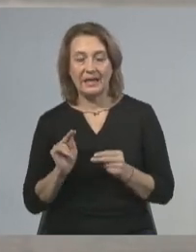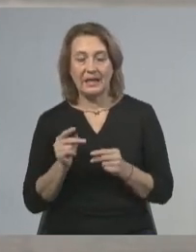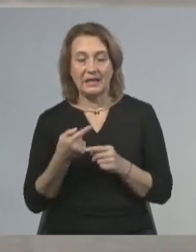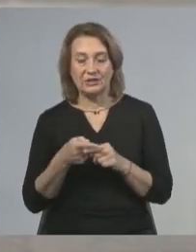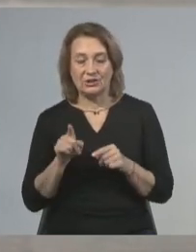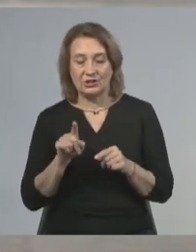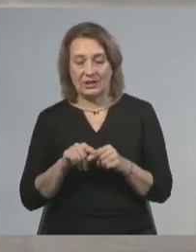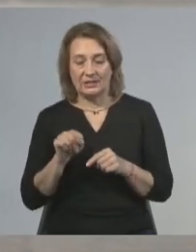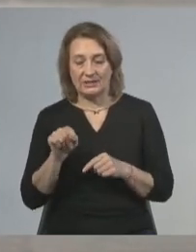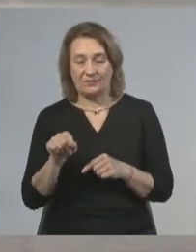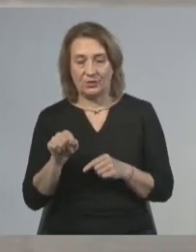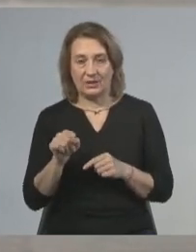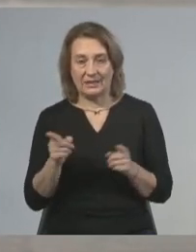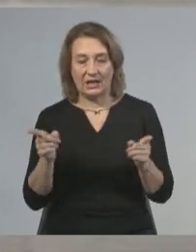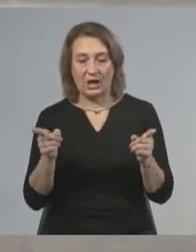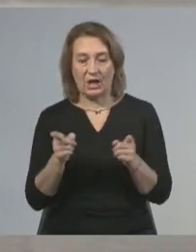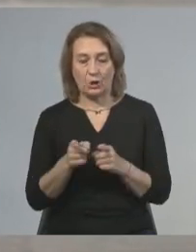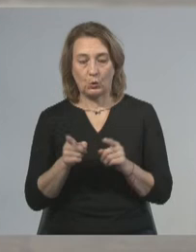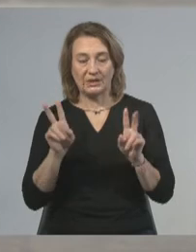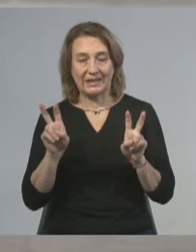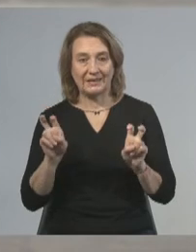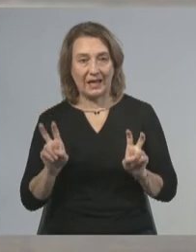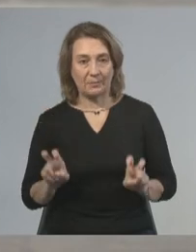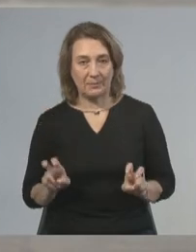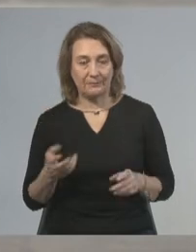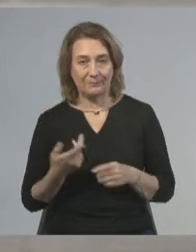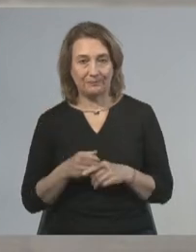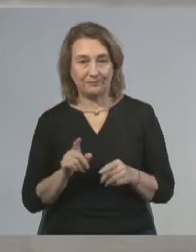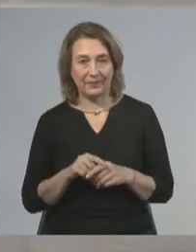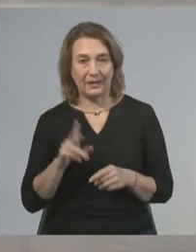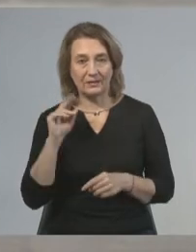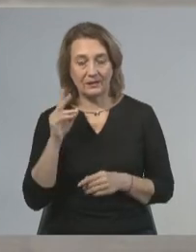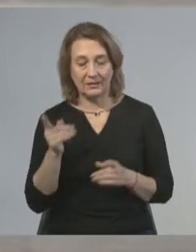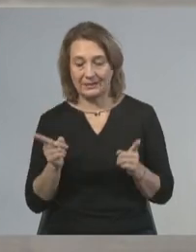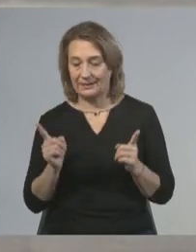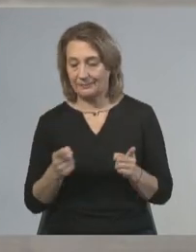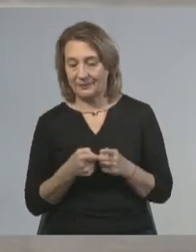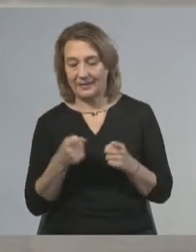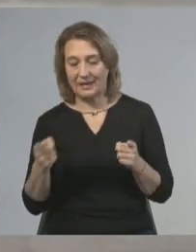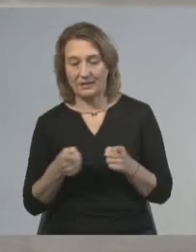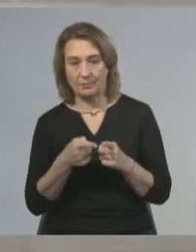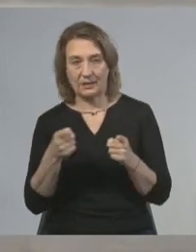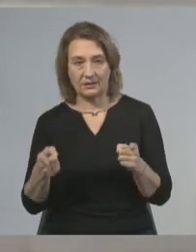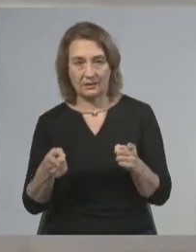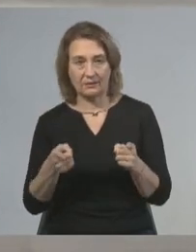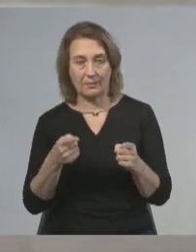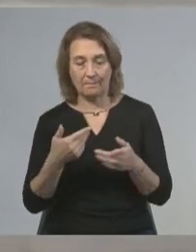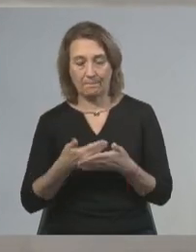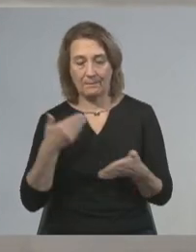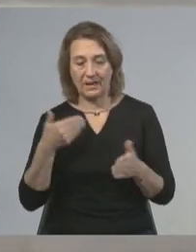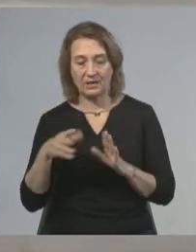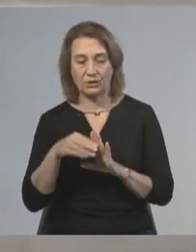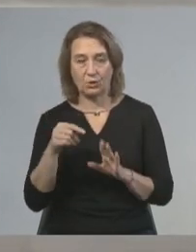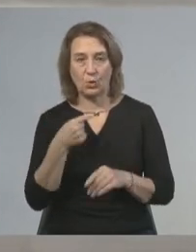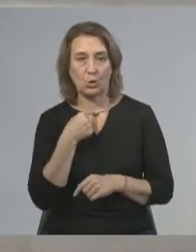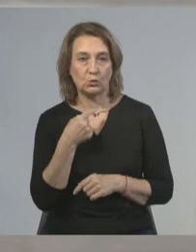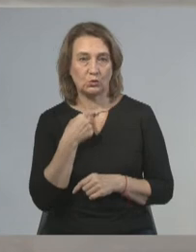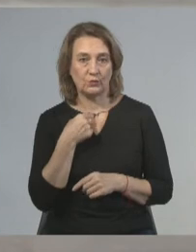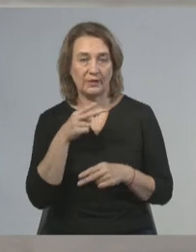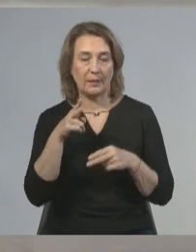unfortunately because of this short timeline there might be some violations